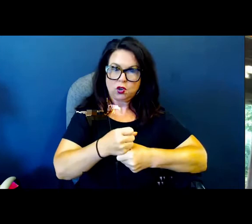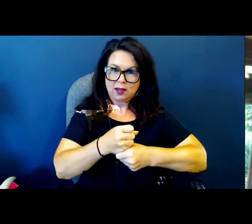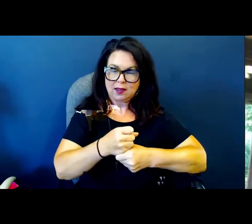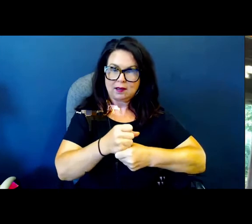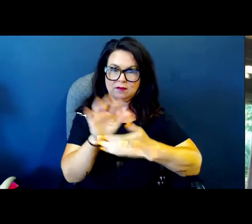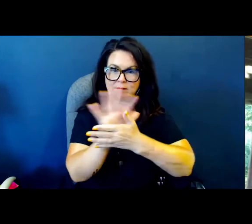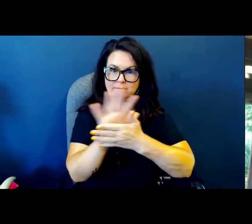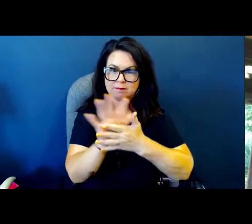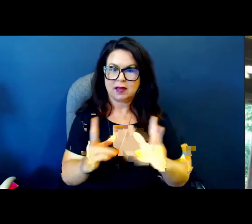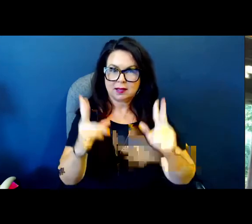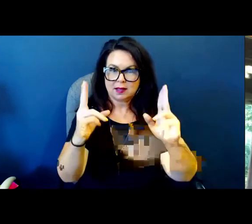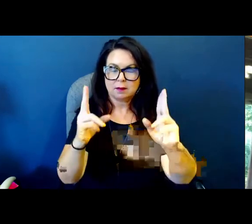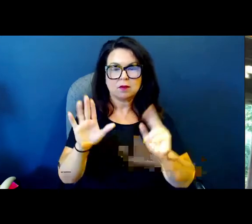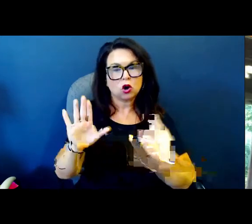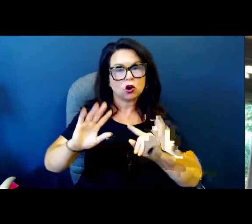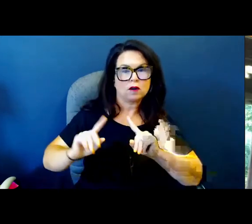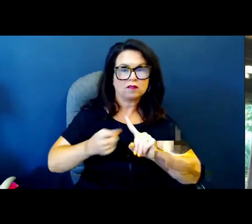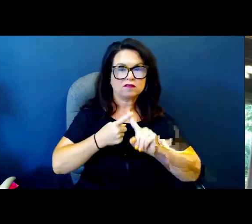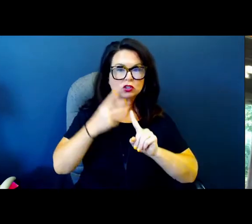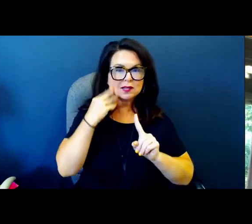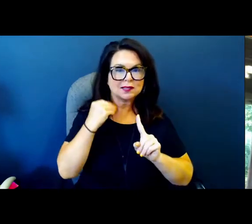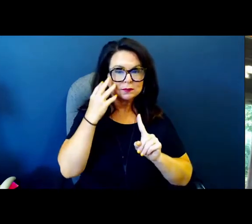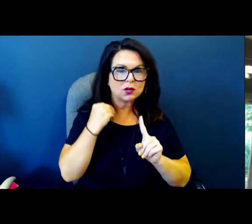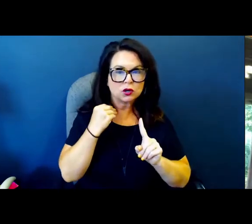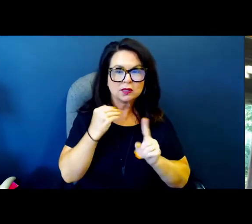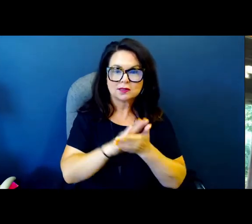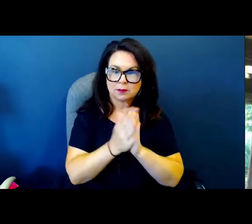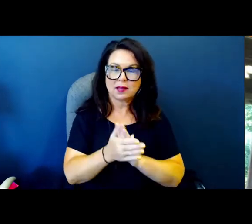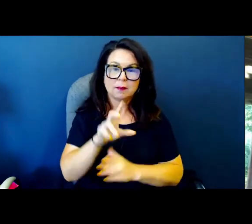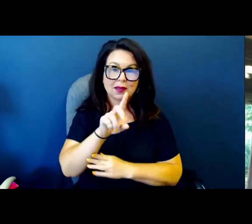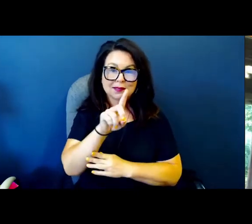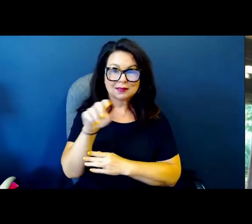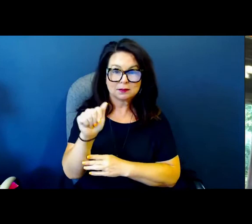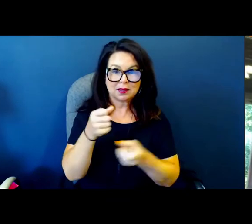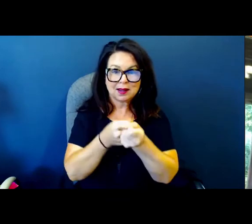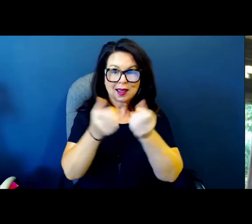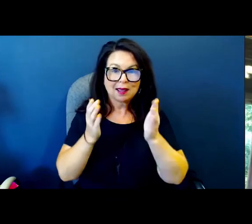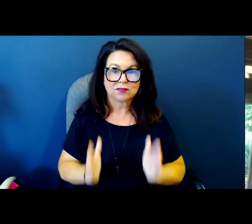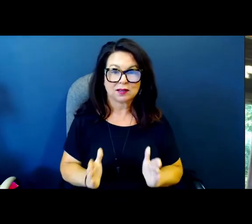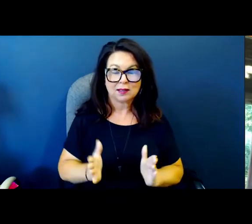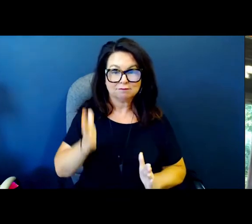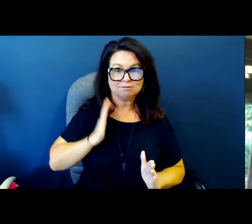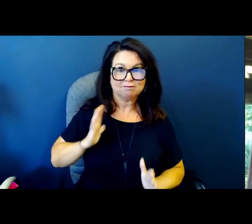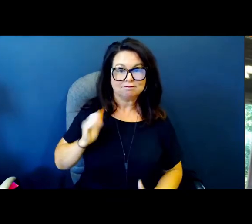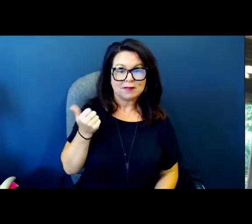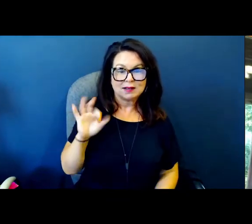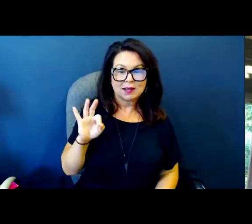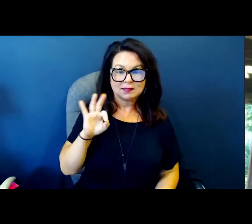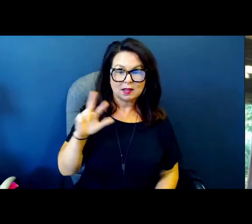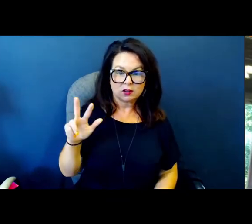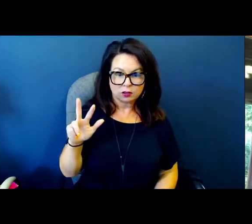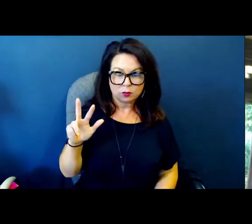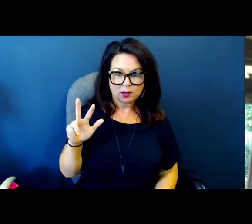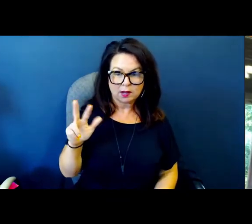her first experience being a disability advocate. It was in 1993, and she was welcomed to the